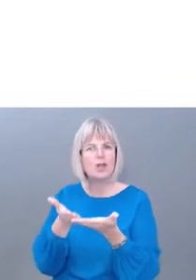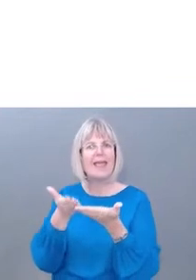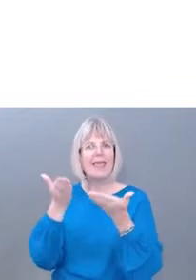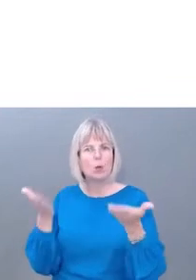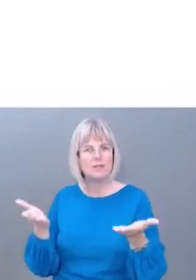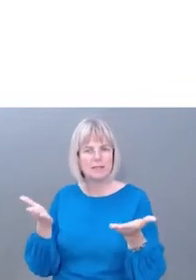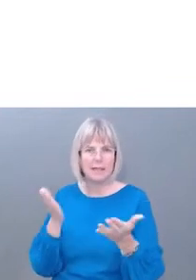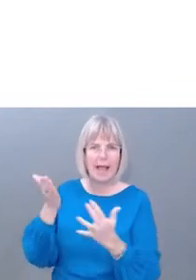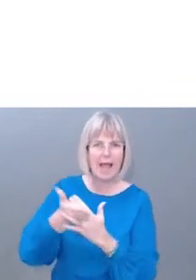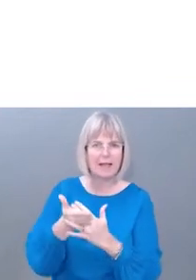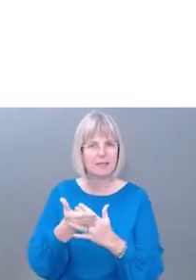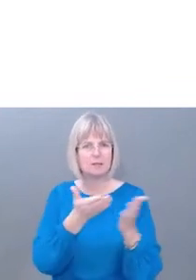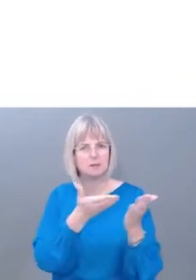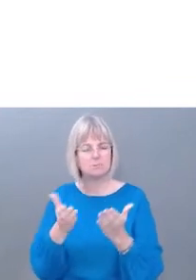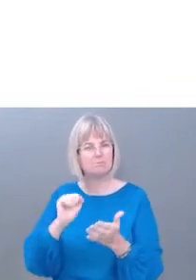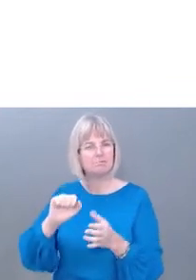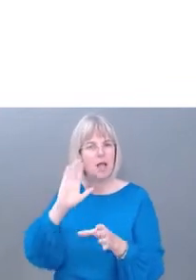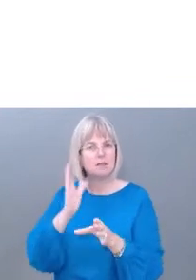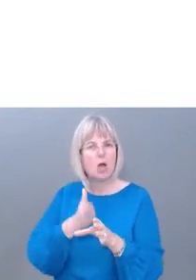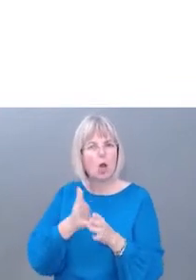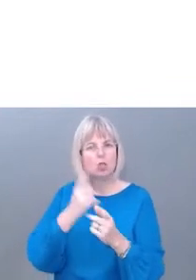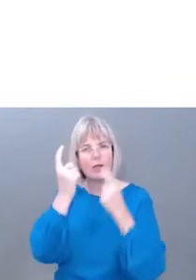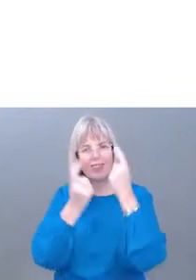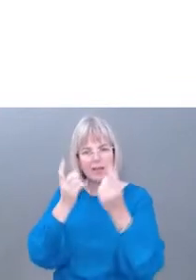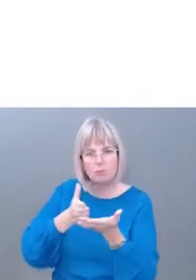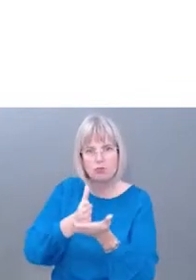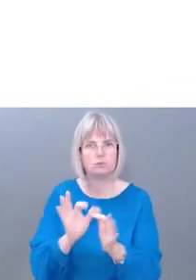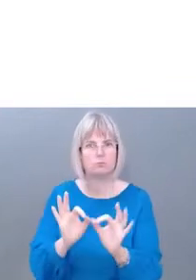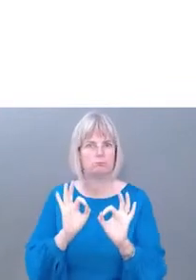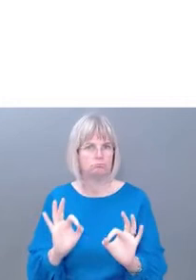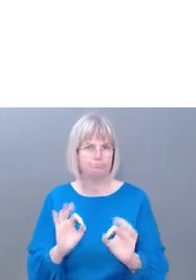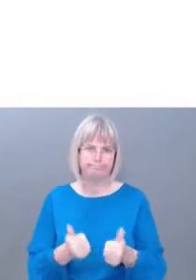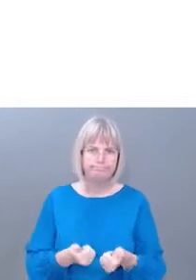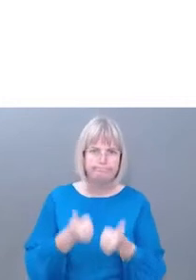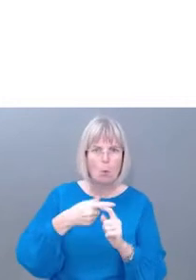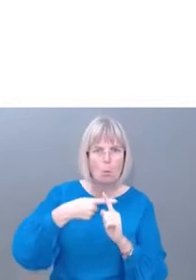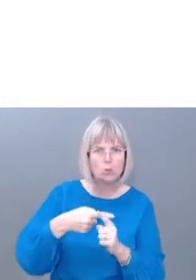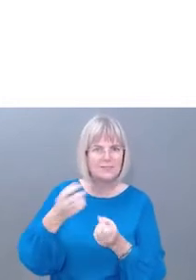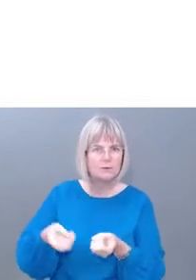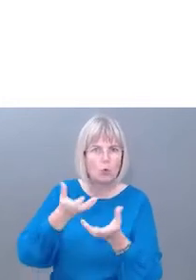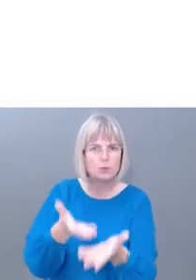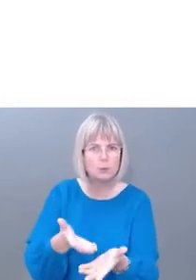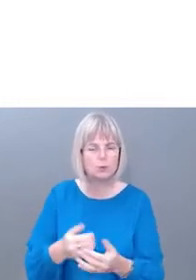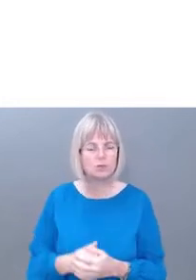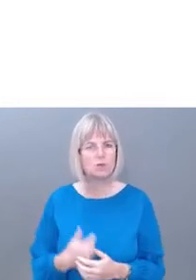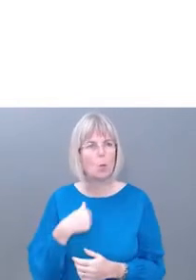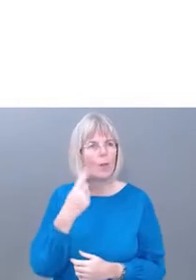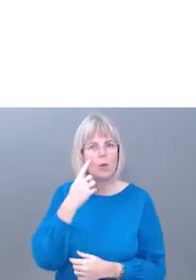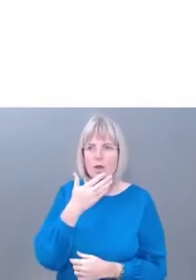psychological thinking has made a really strong contribution. And I thought it was nice to include that because I think it illustrates the impact which